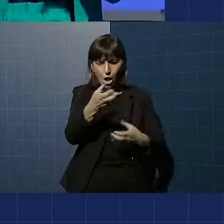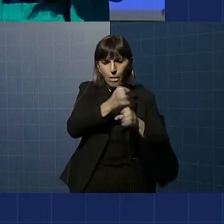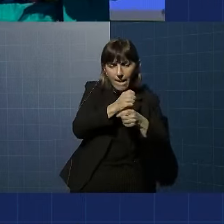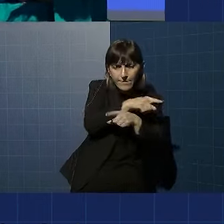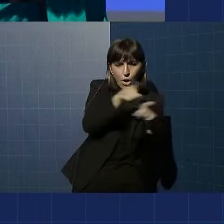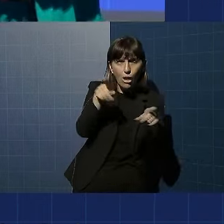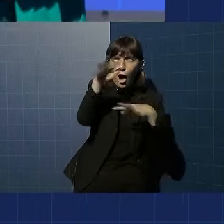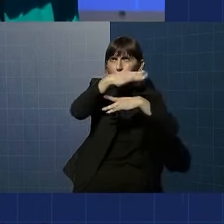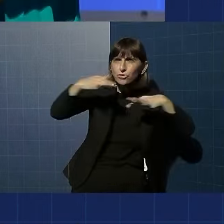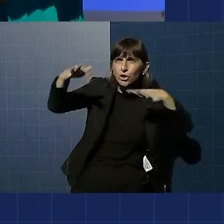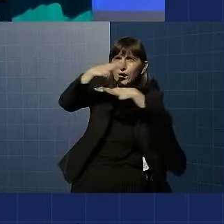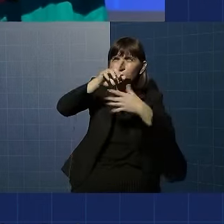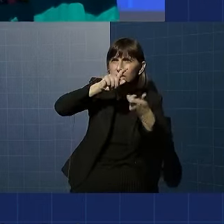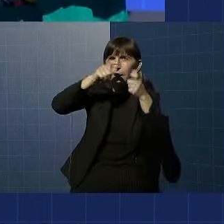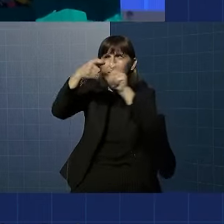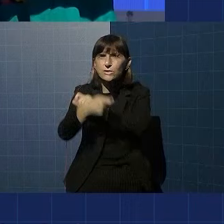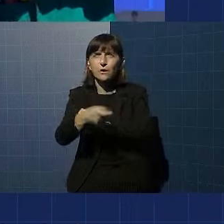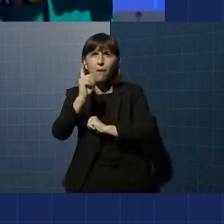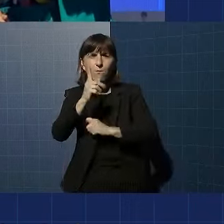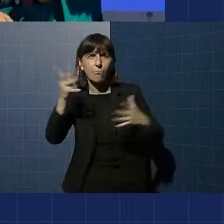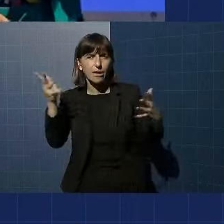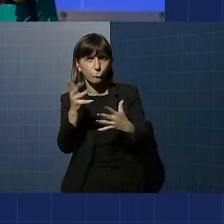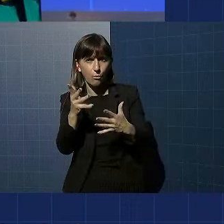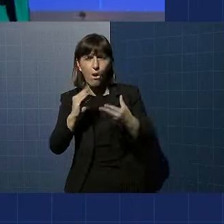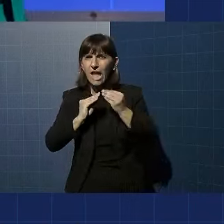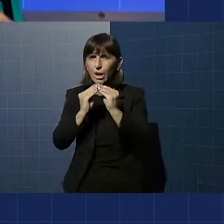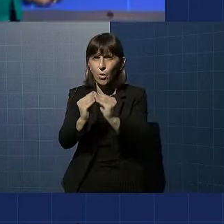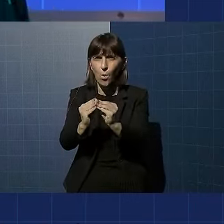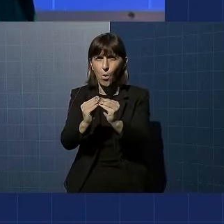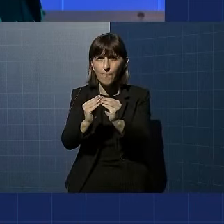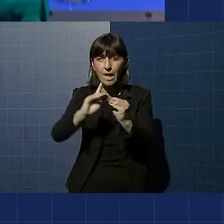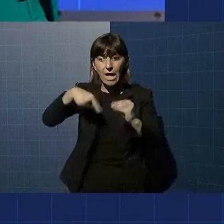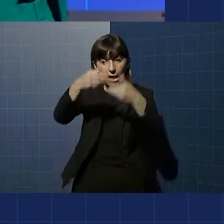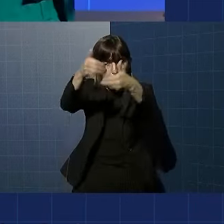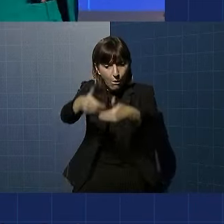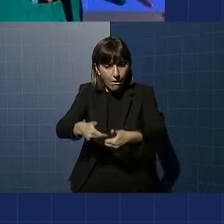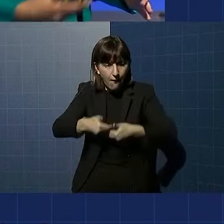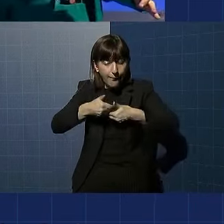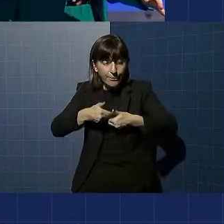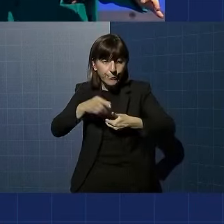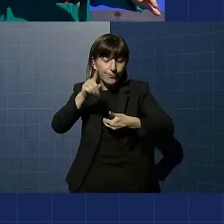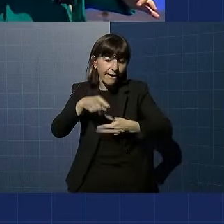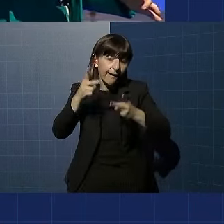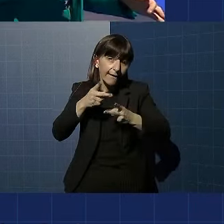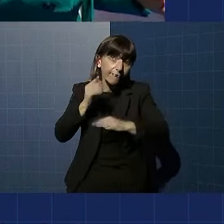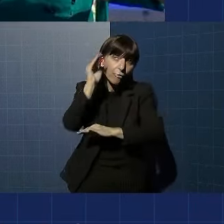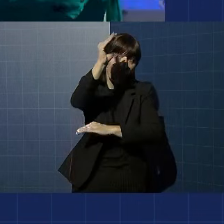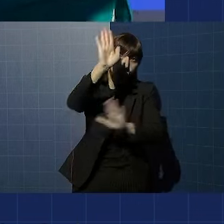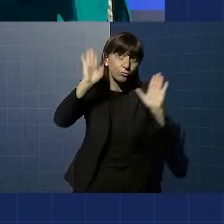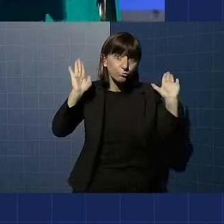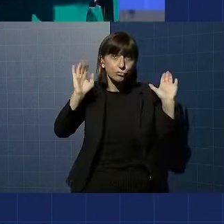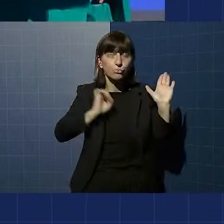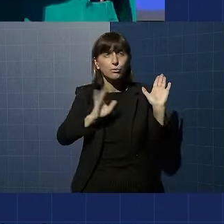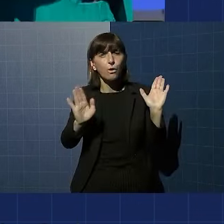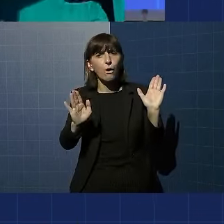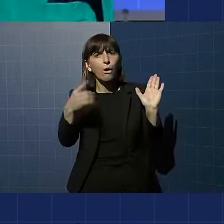maybe to, and this is really more future work. For example, here you see a 3D bioprinted bone, but